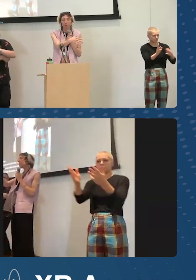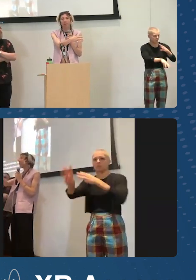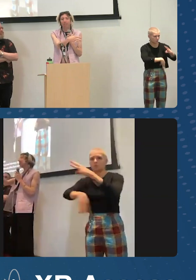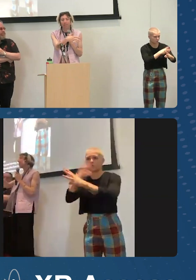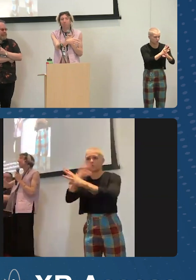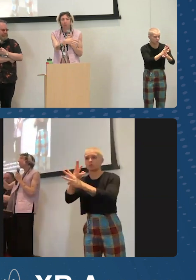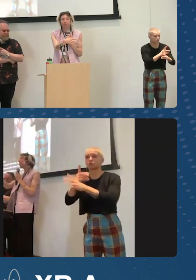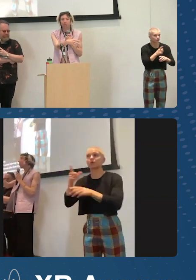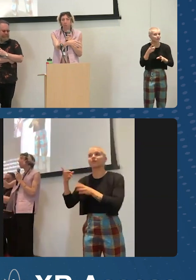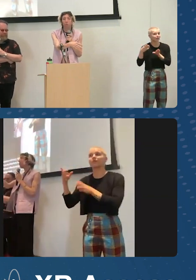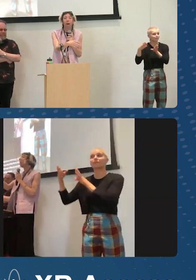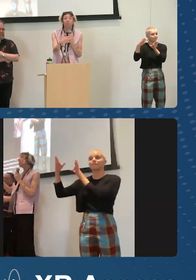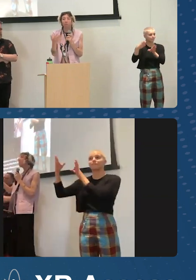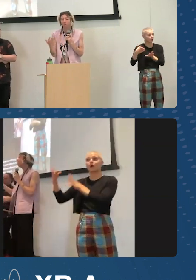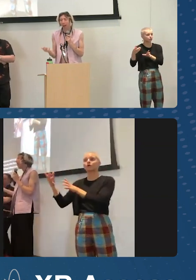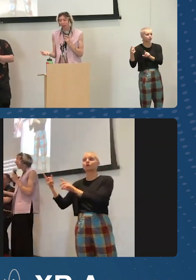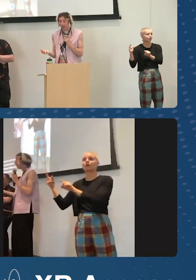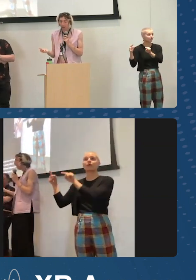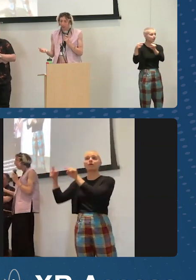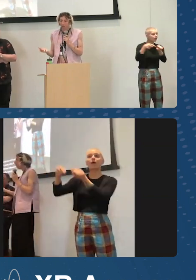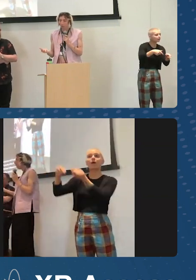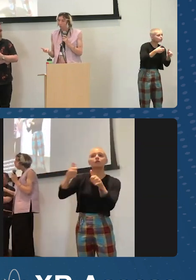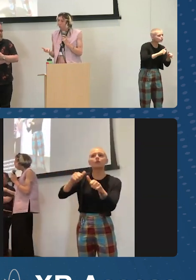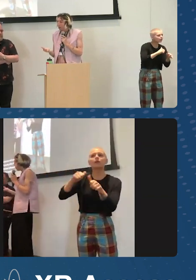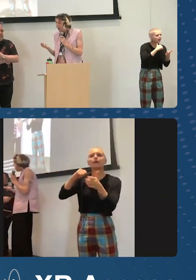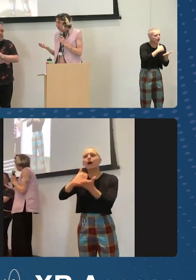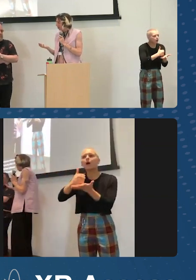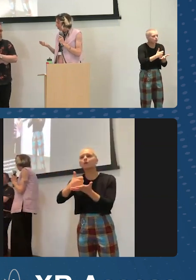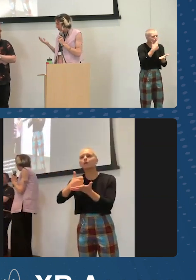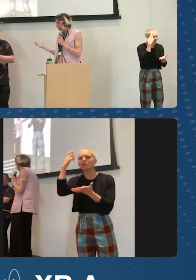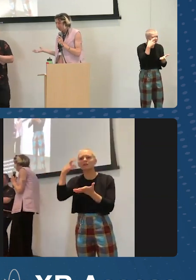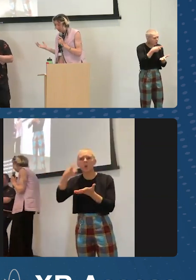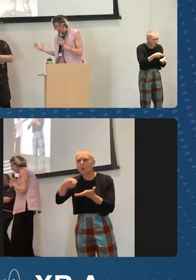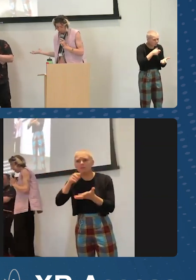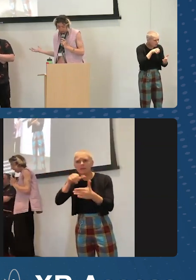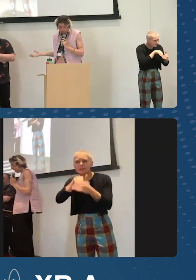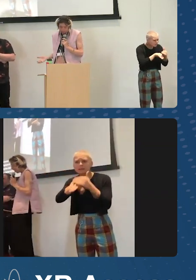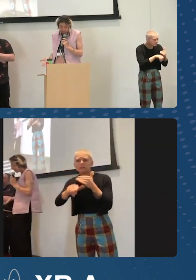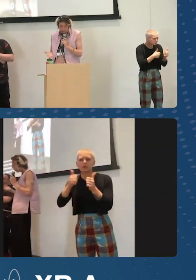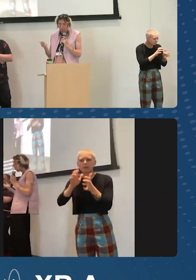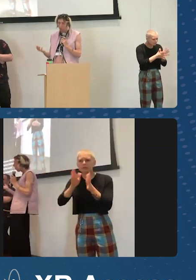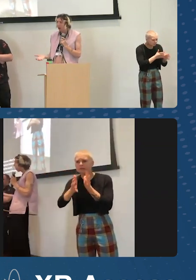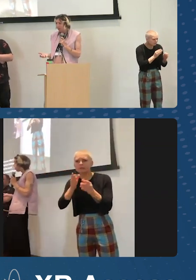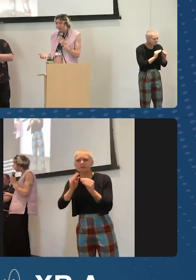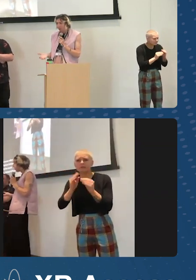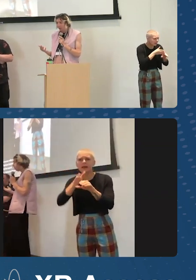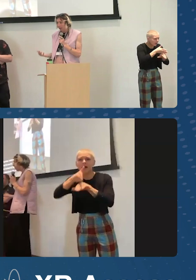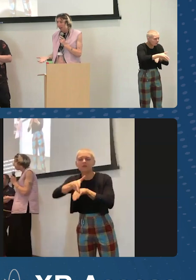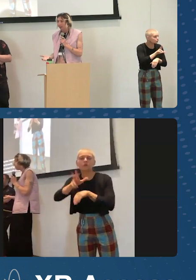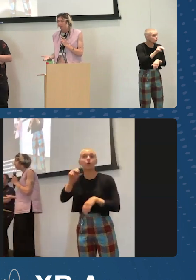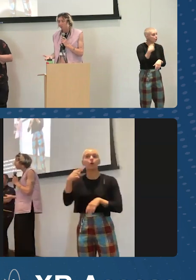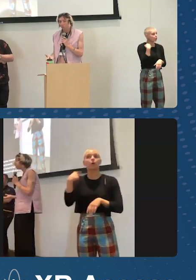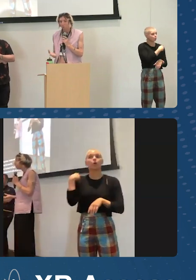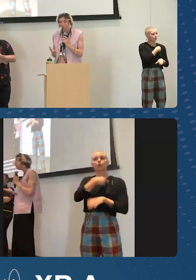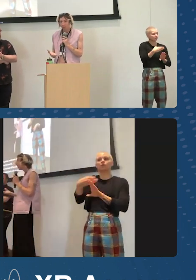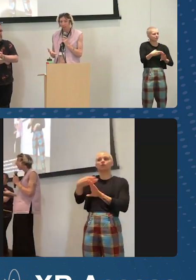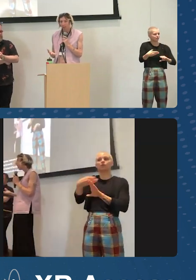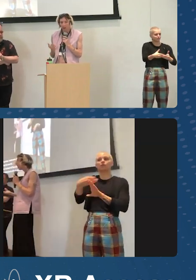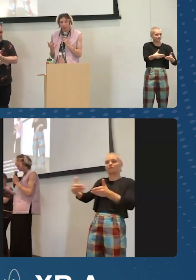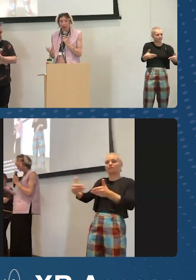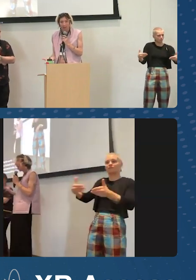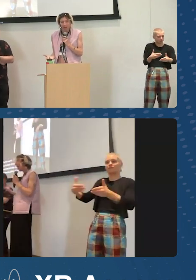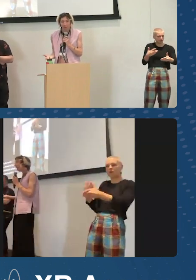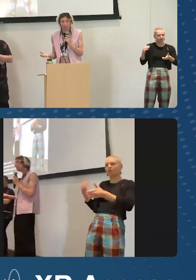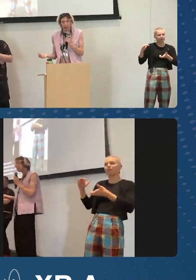solving for the inaccessibility of a tool after the fact, we got to do this as collaborators. And so our process for making this was